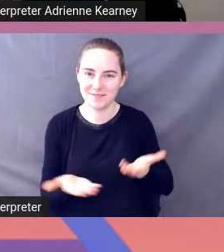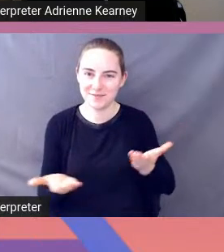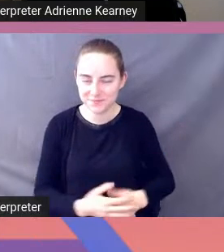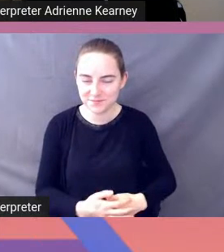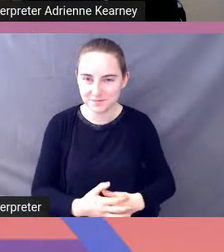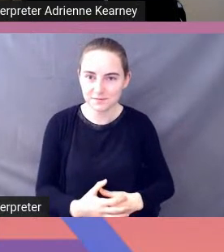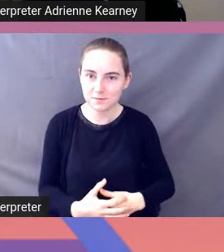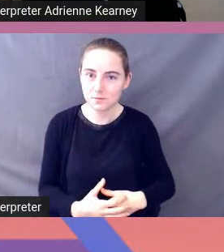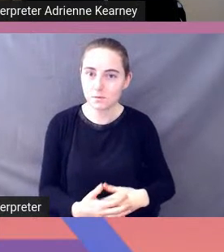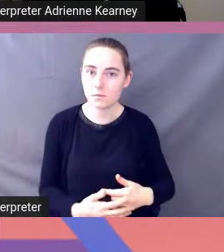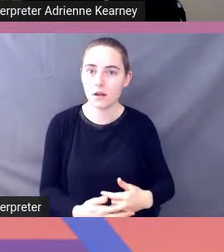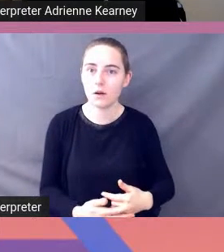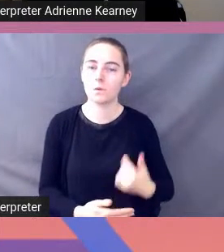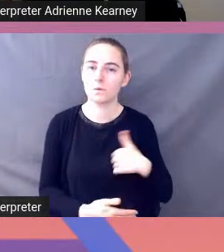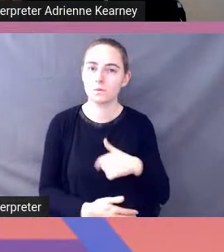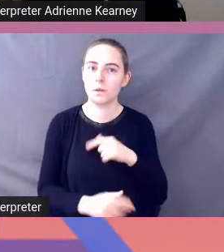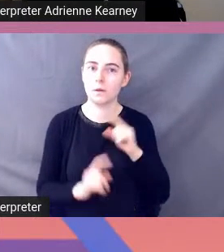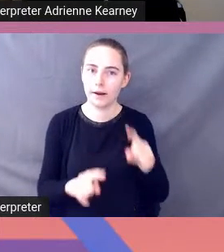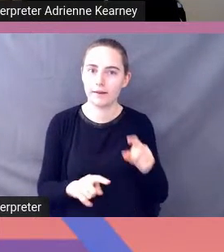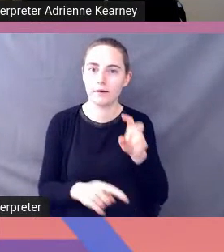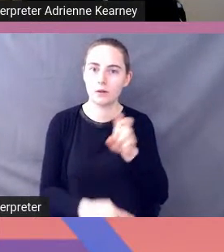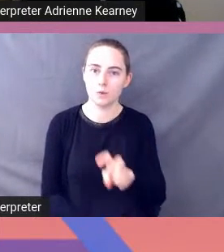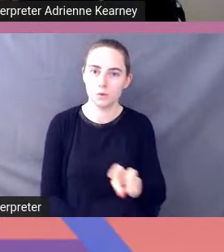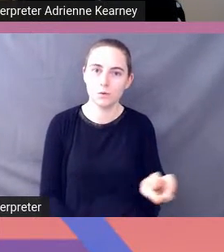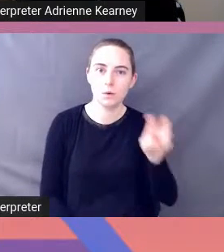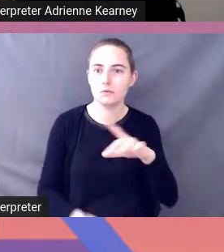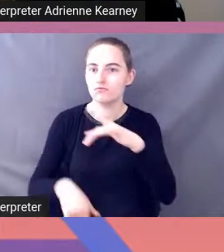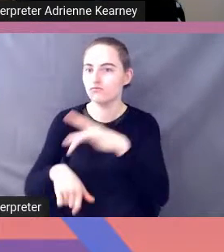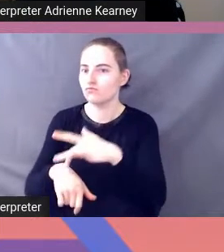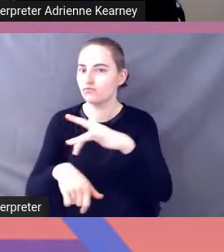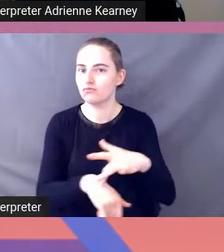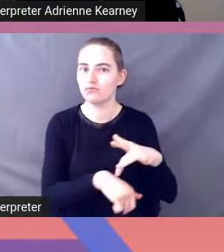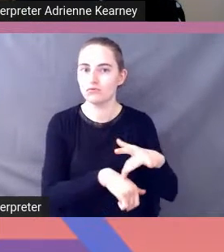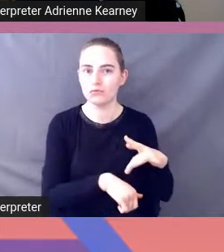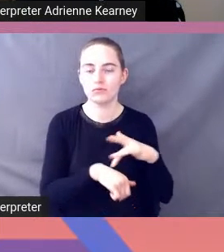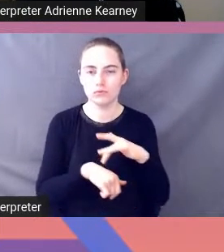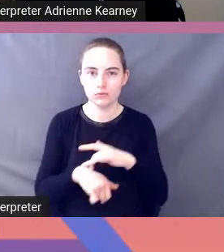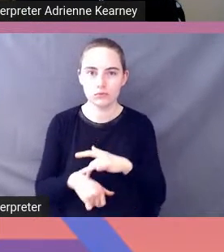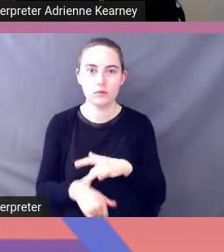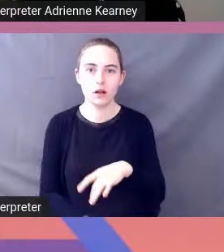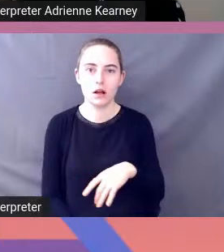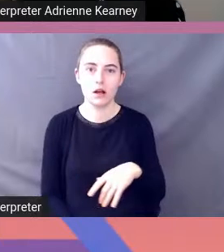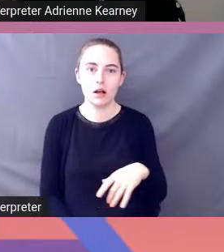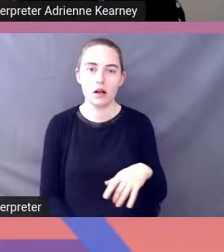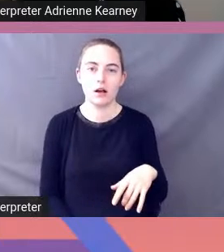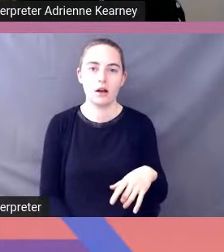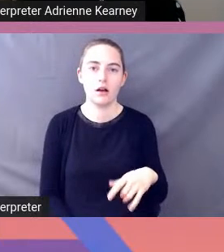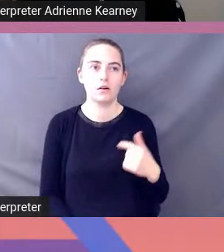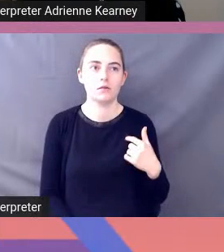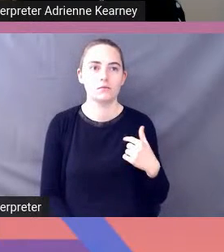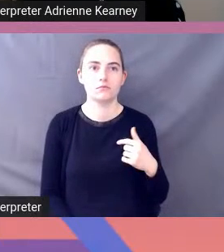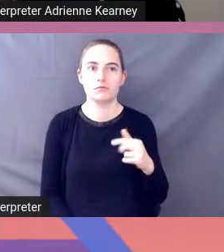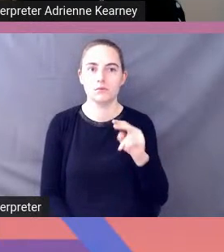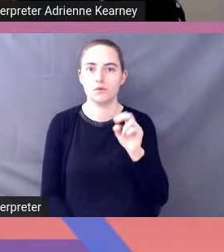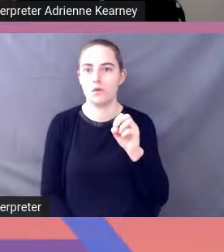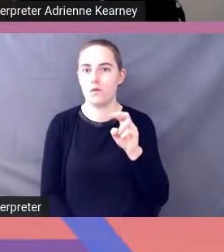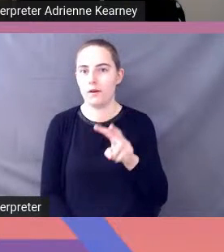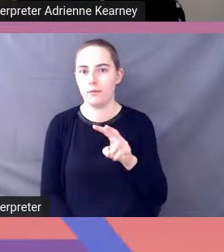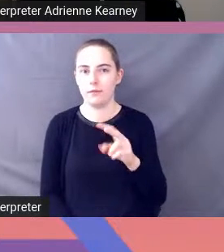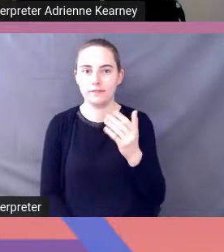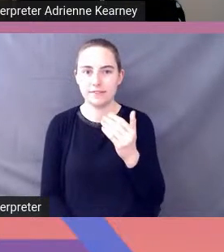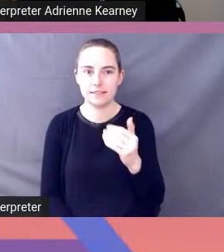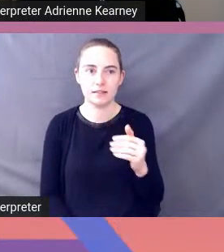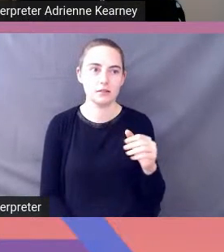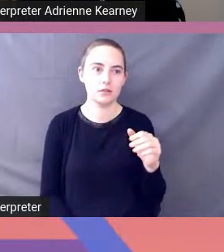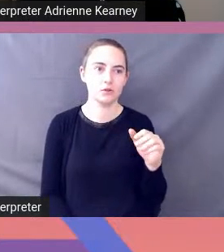tour from November 15th to November 25th. We went to Norfolk, Virginia,